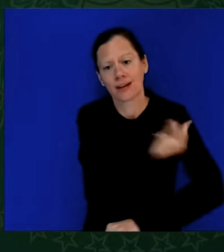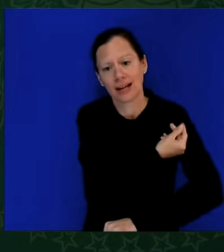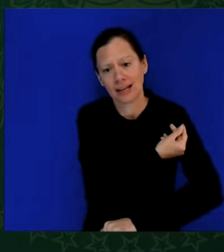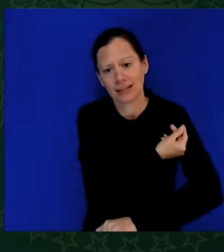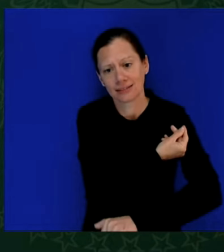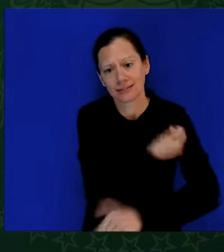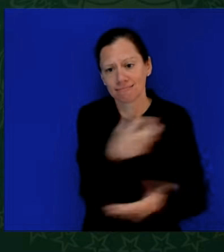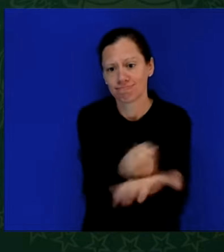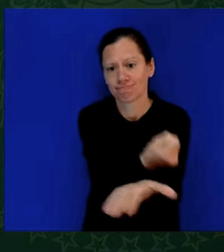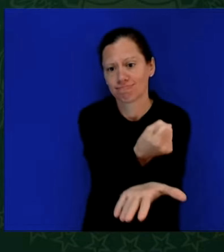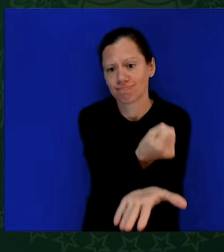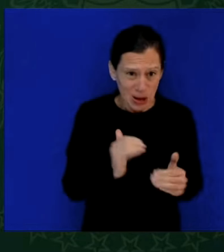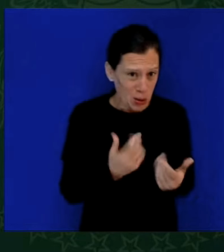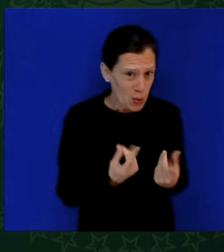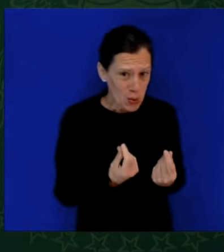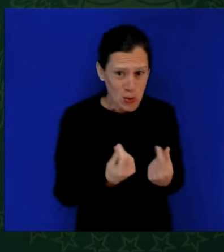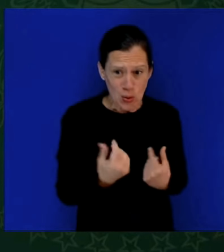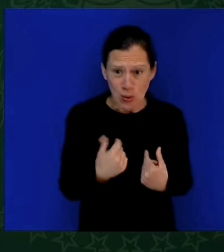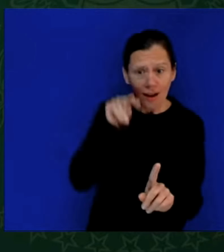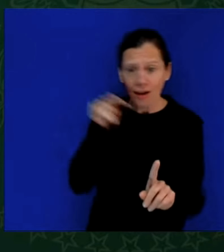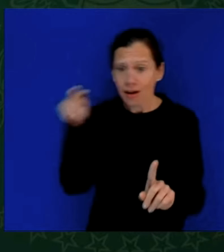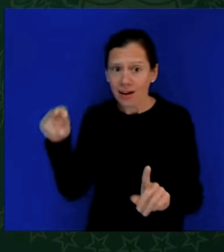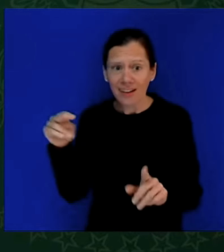our horror